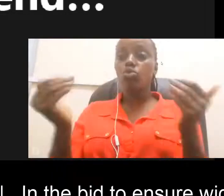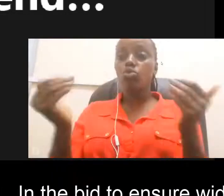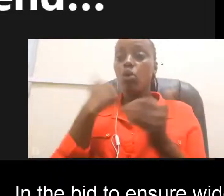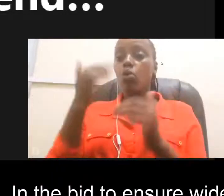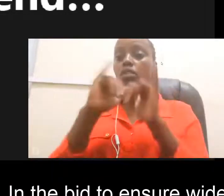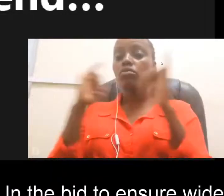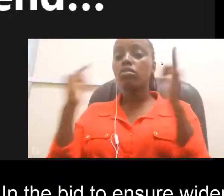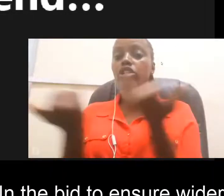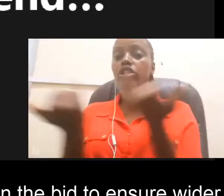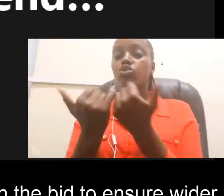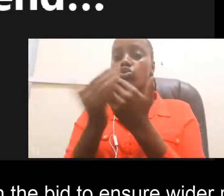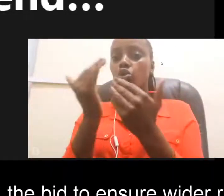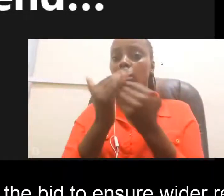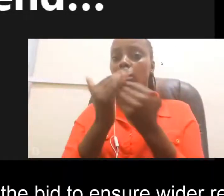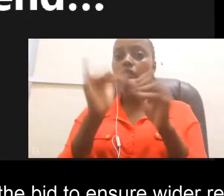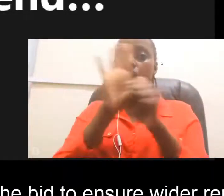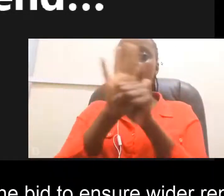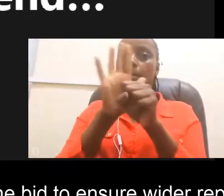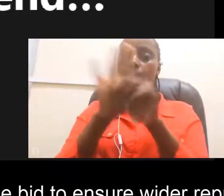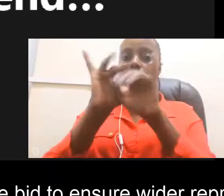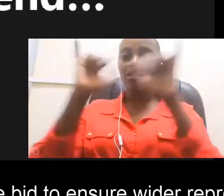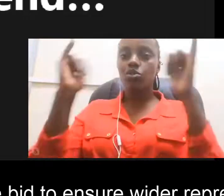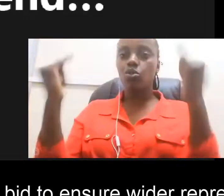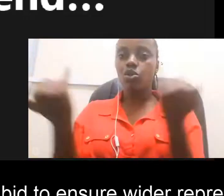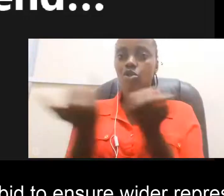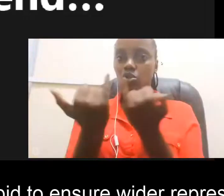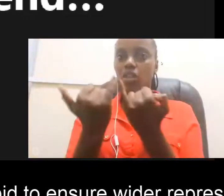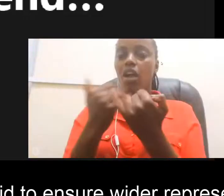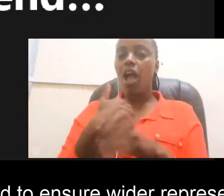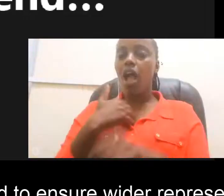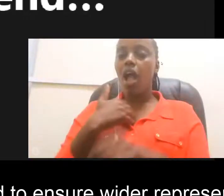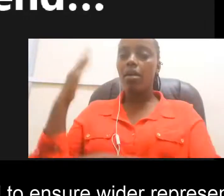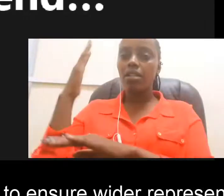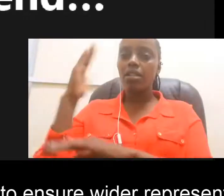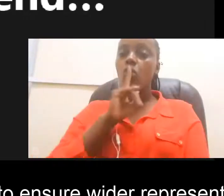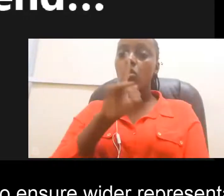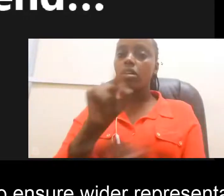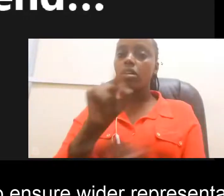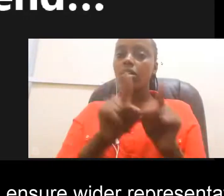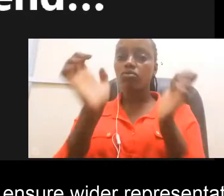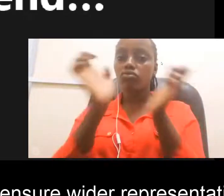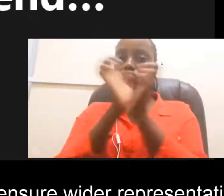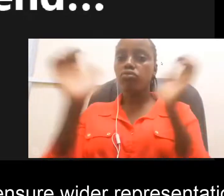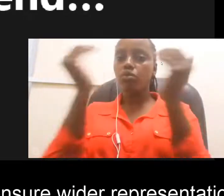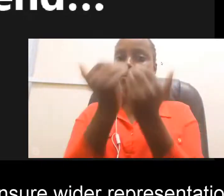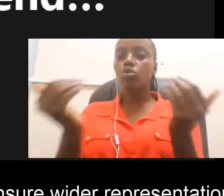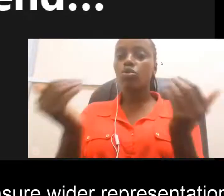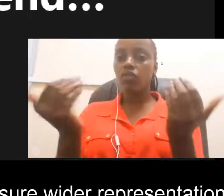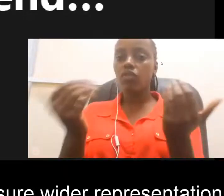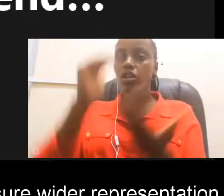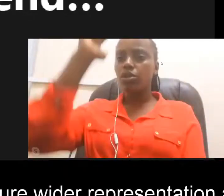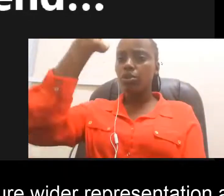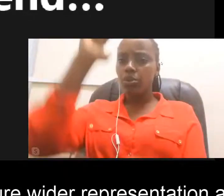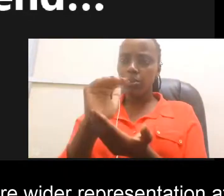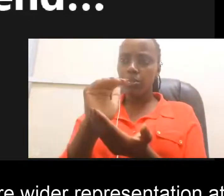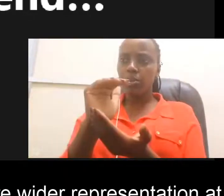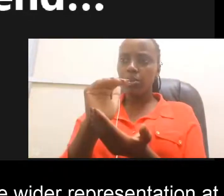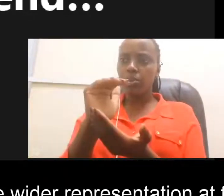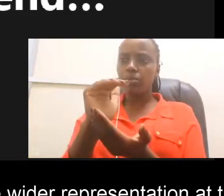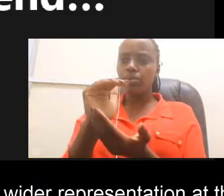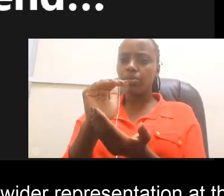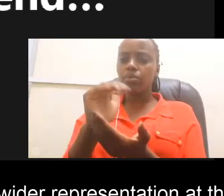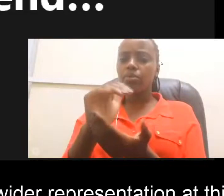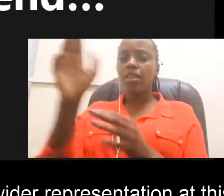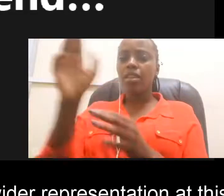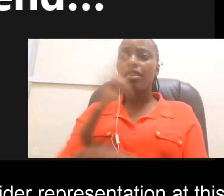care. A lot of institutions, were directed that they should release the children to reduce the risk because of